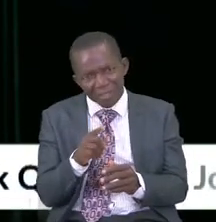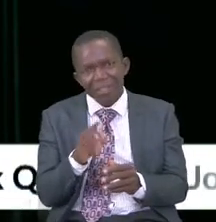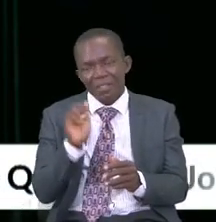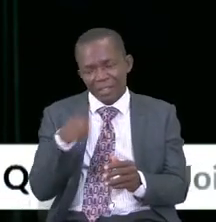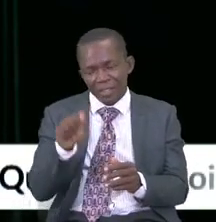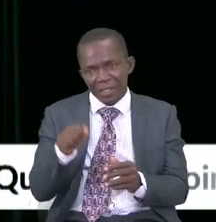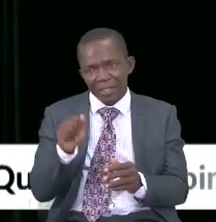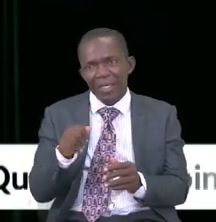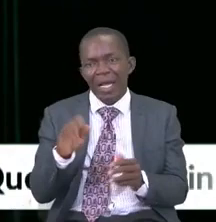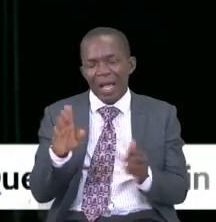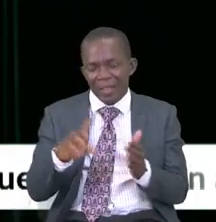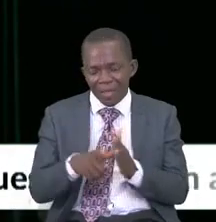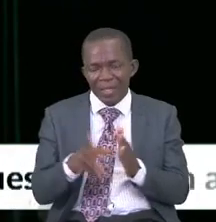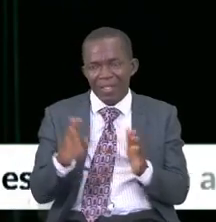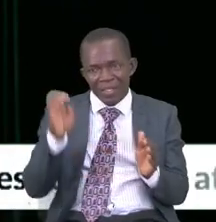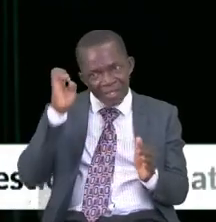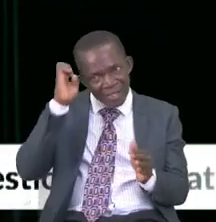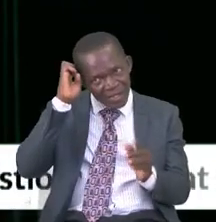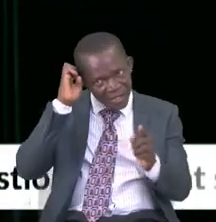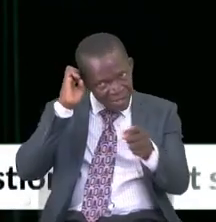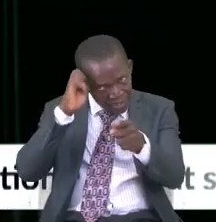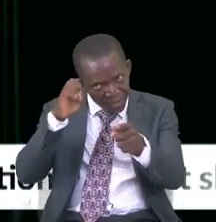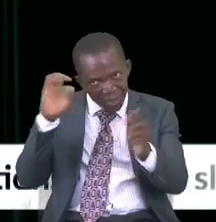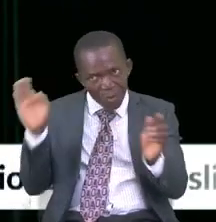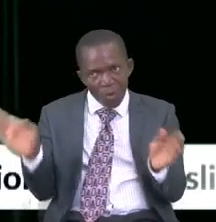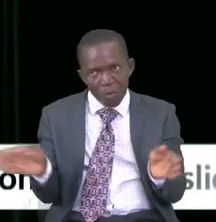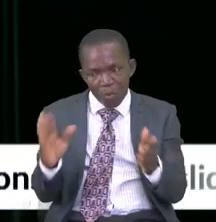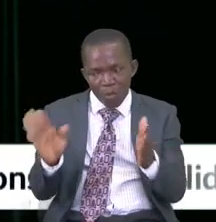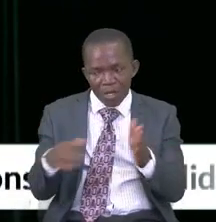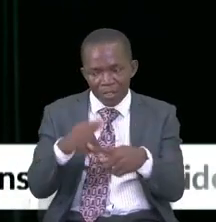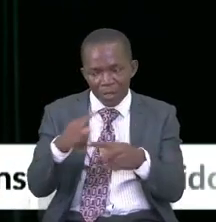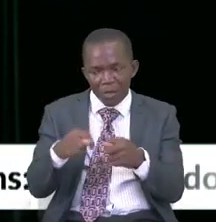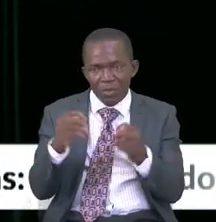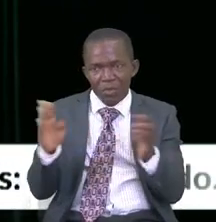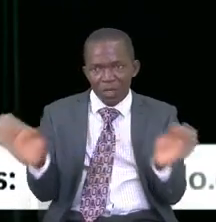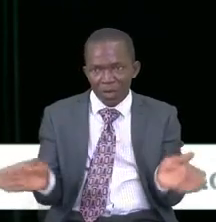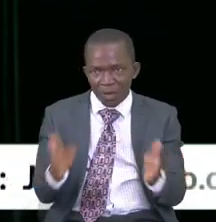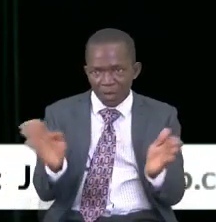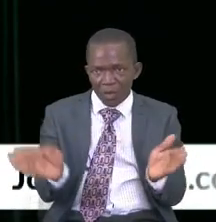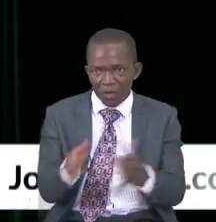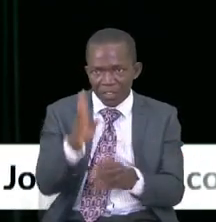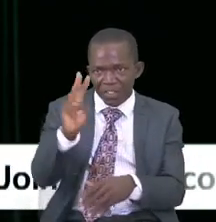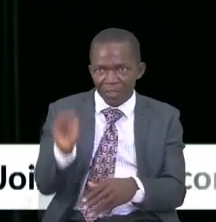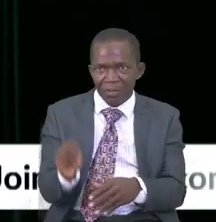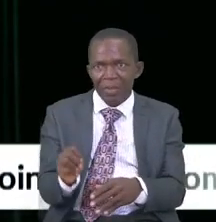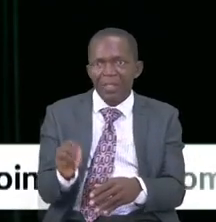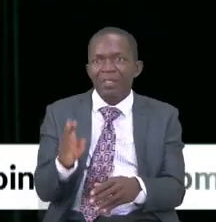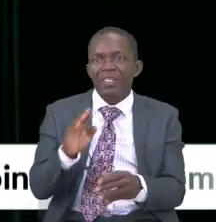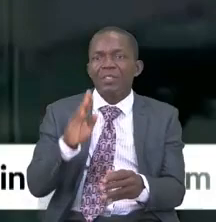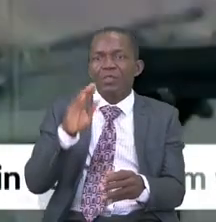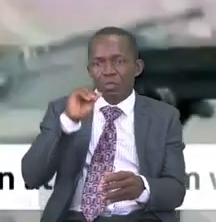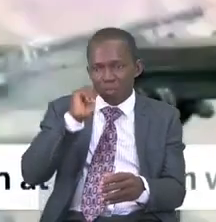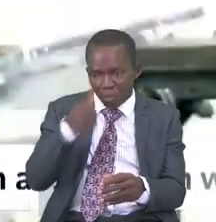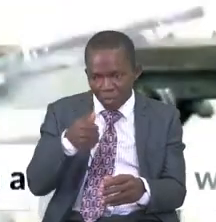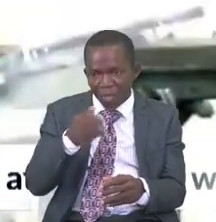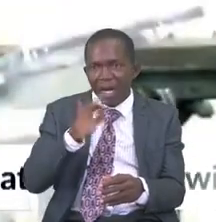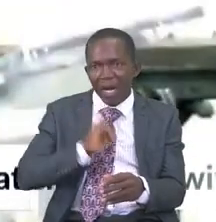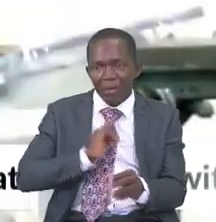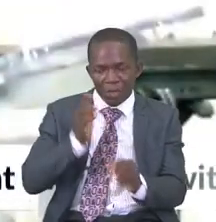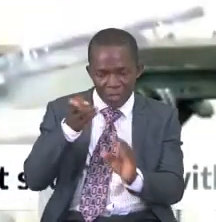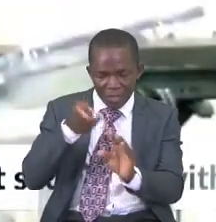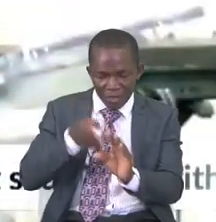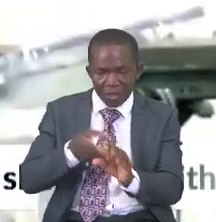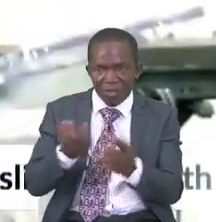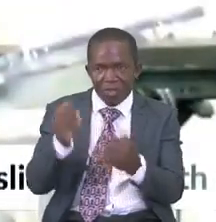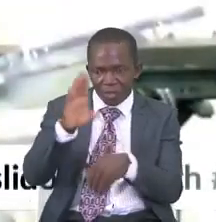and on and on and on. By the time we're done, he gave his life to Christ. He said, I am coming to your church. I said, come. I